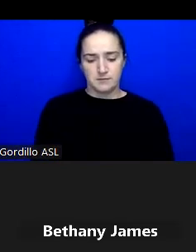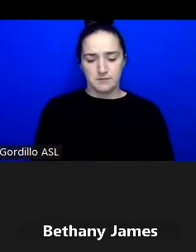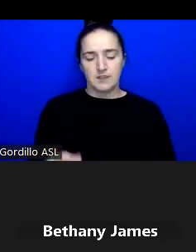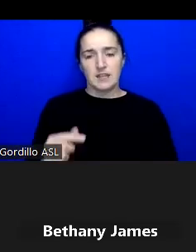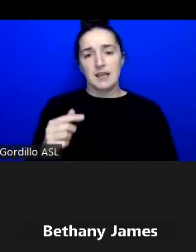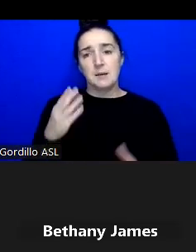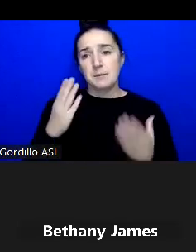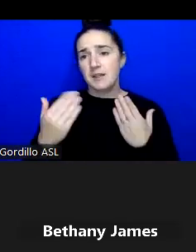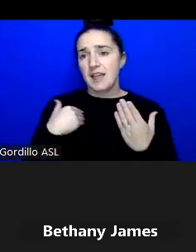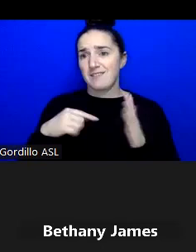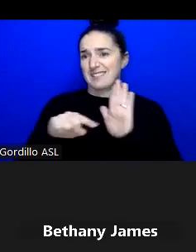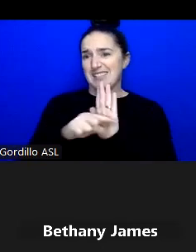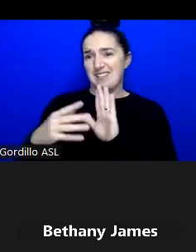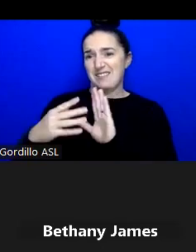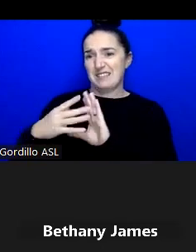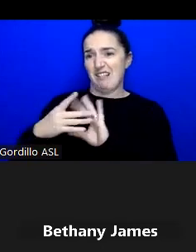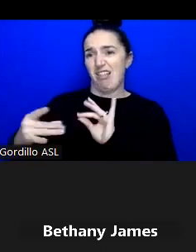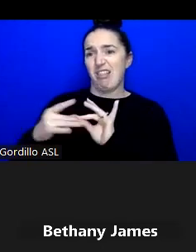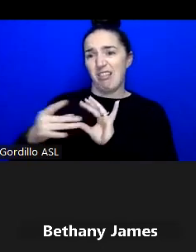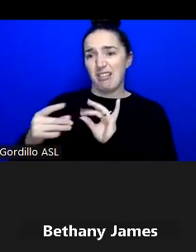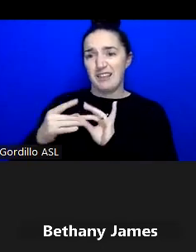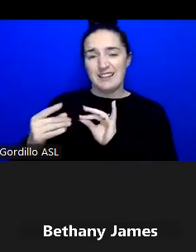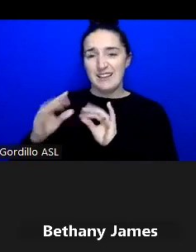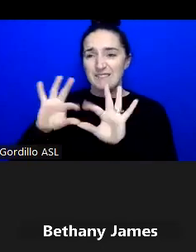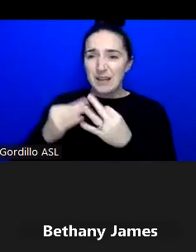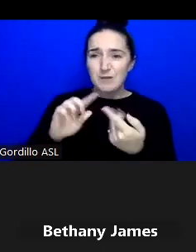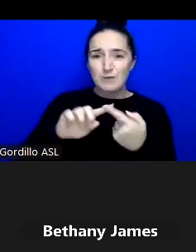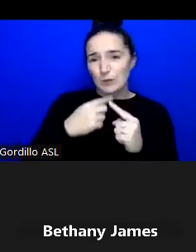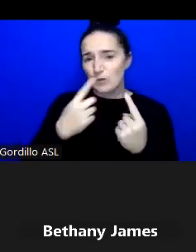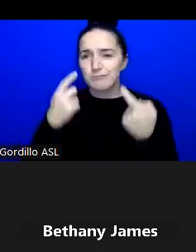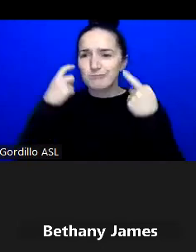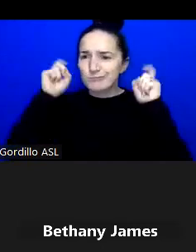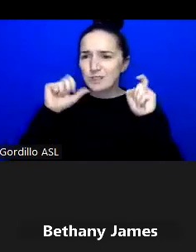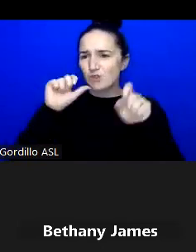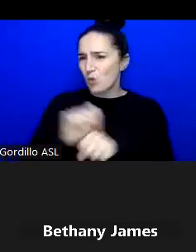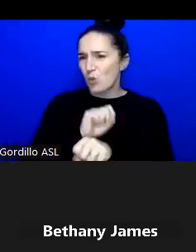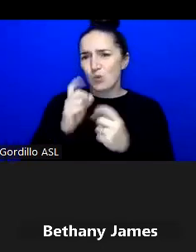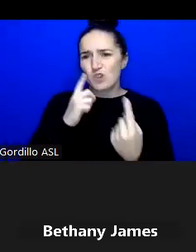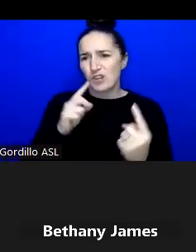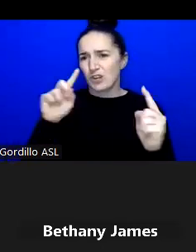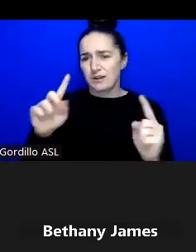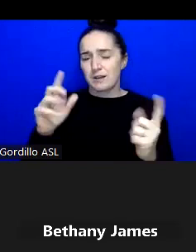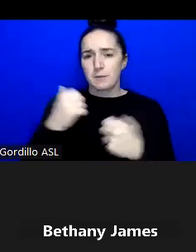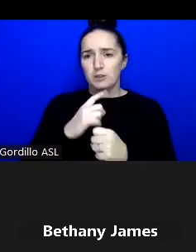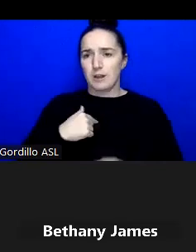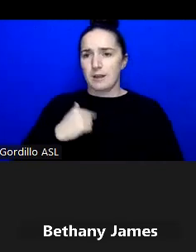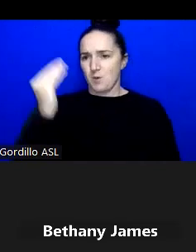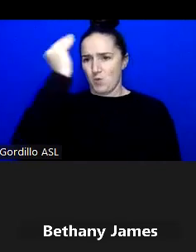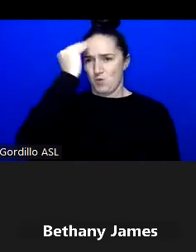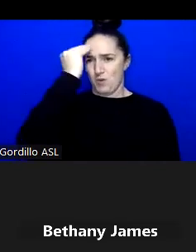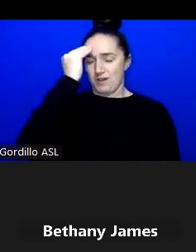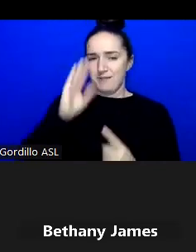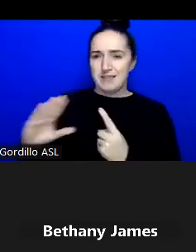or friends that, hearing aids just don't work or whatever it is, I want to make sure that I'm aware of what those kind of thoughts